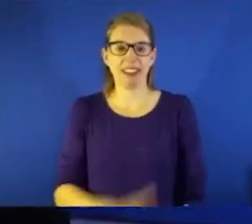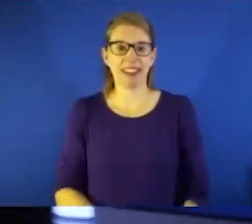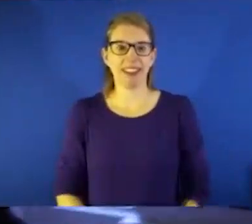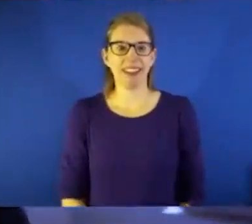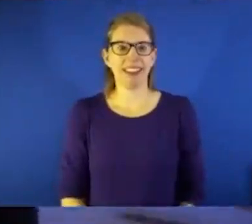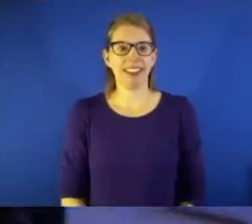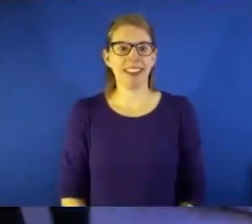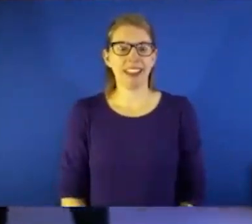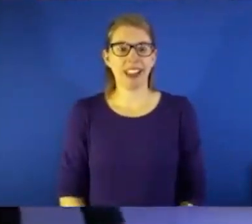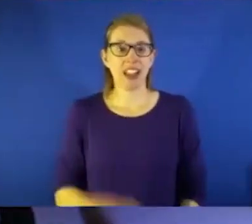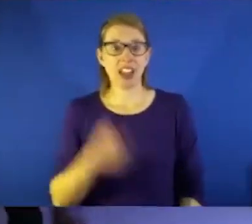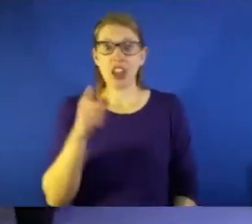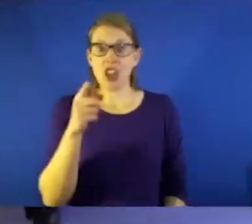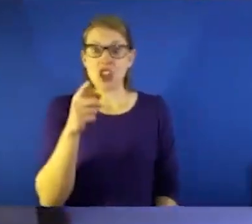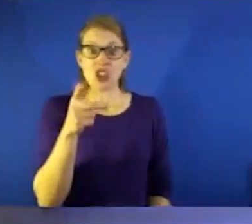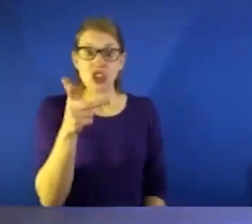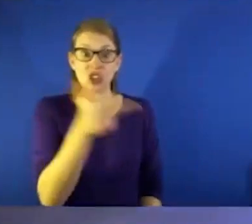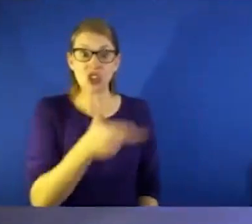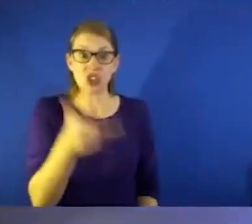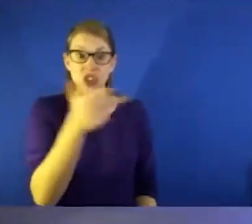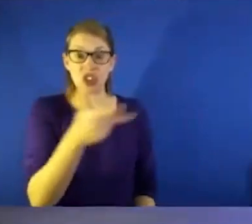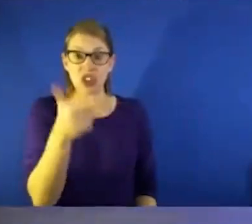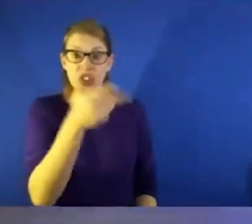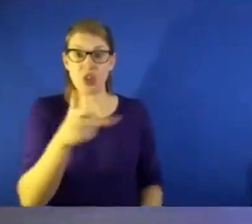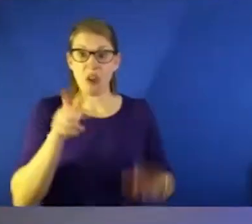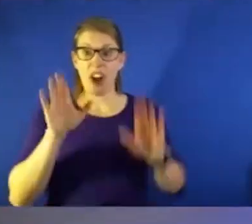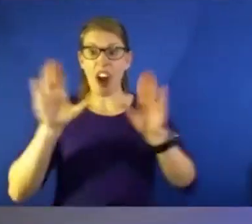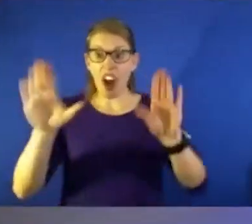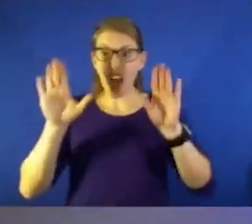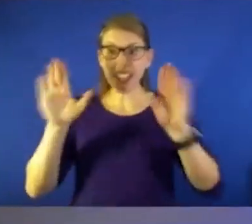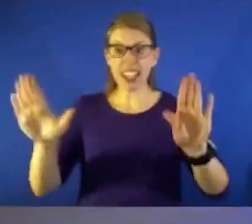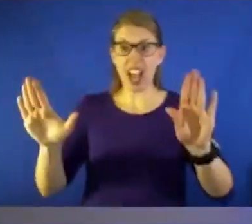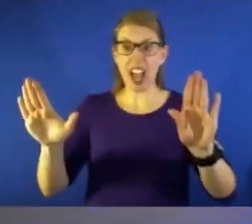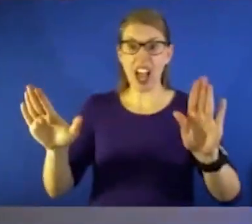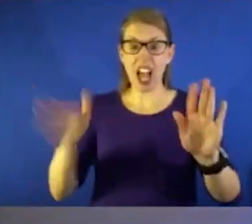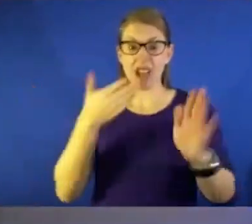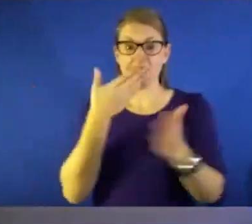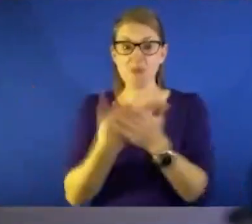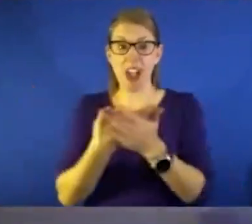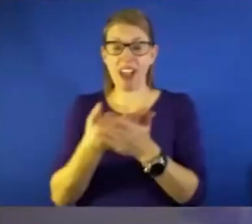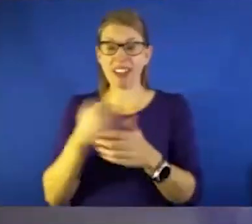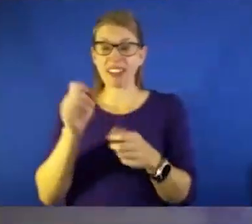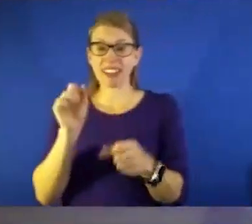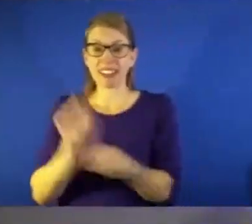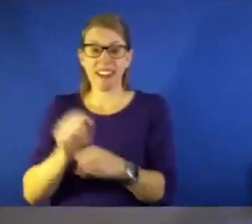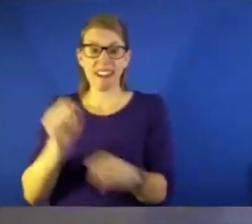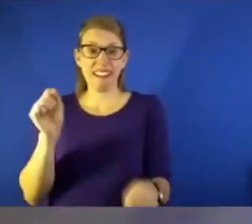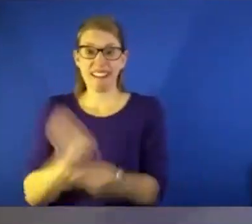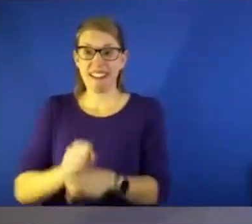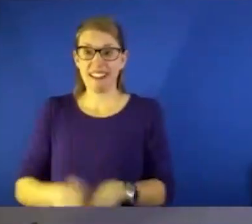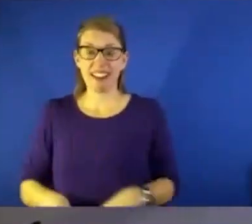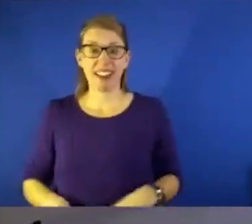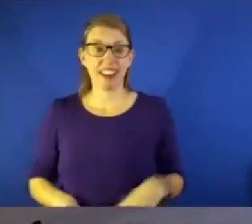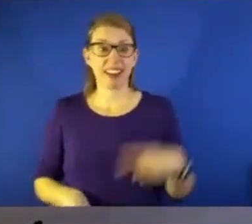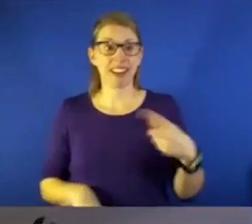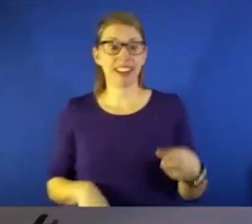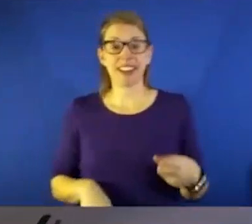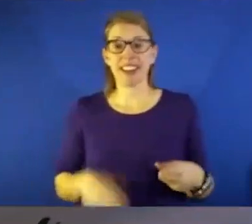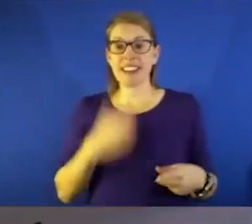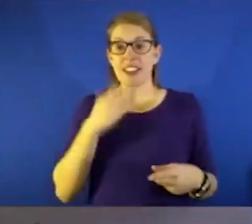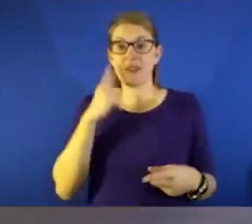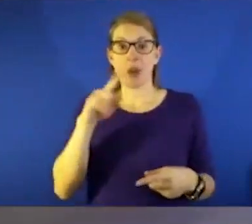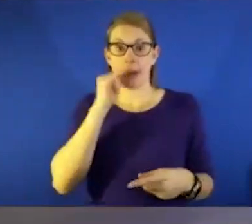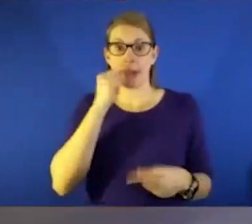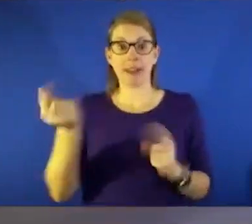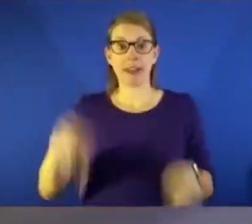you guys are awesome. Well done. Thanks to all these cool kids for being here. I feel and like some future doctors